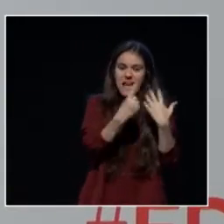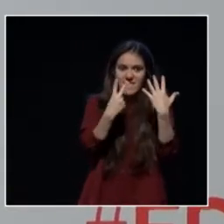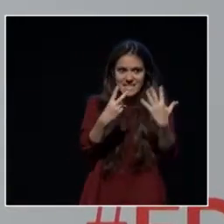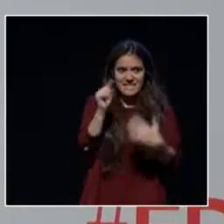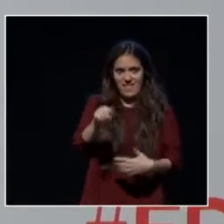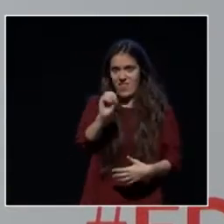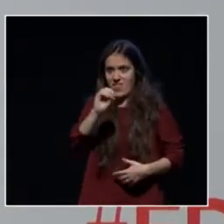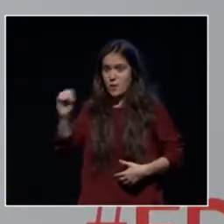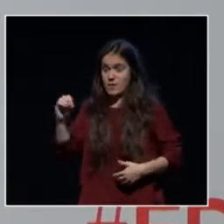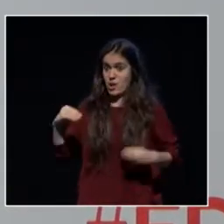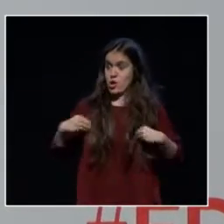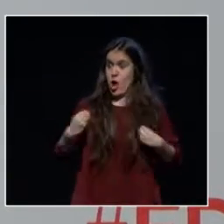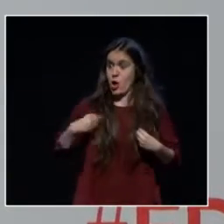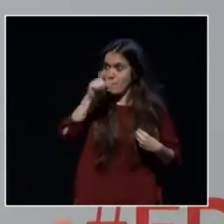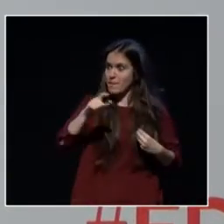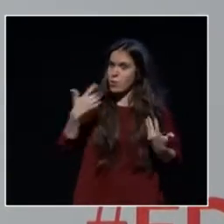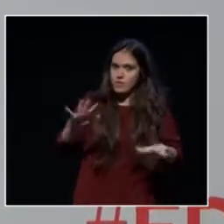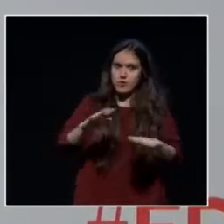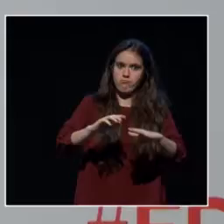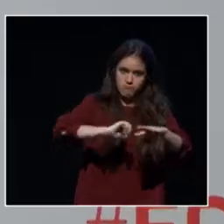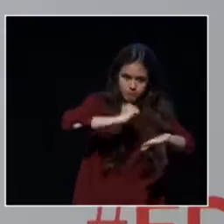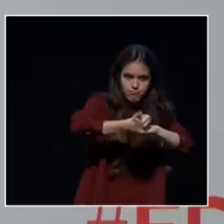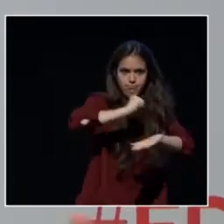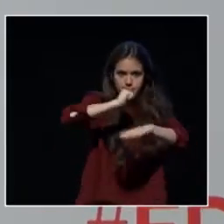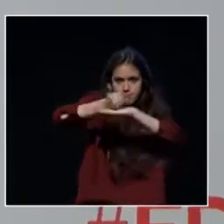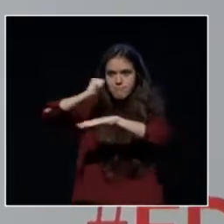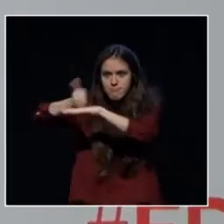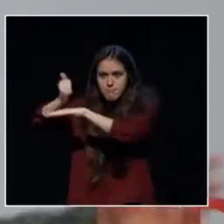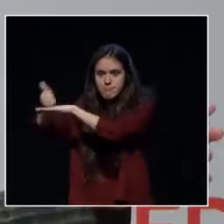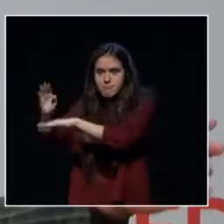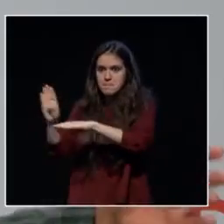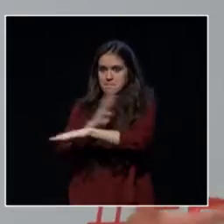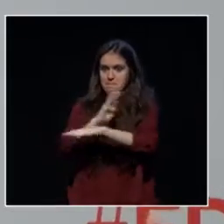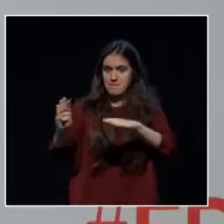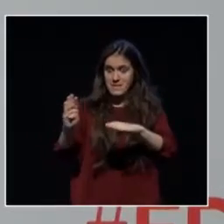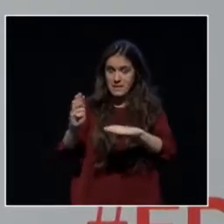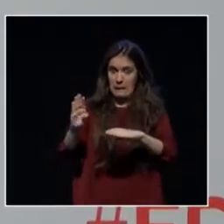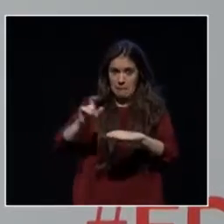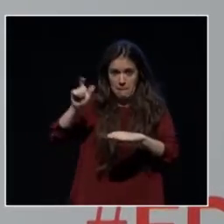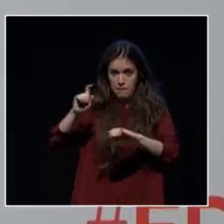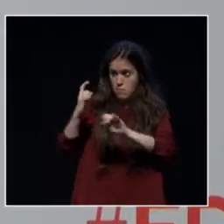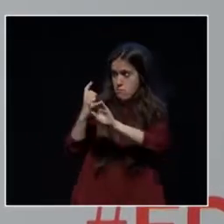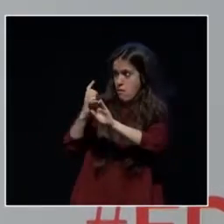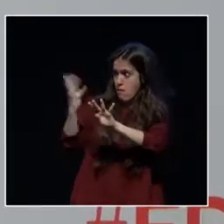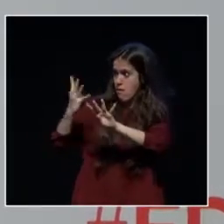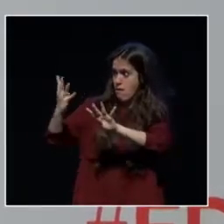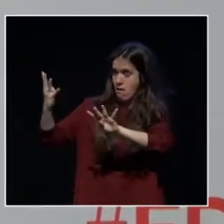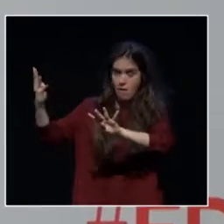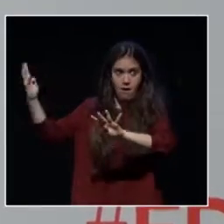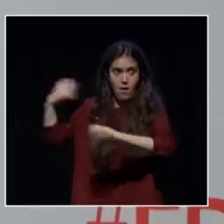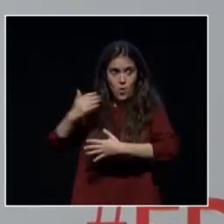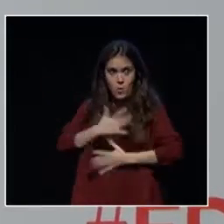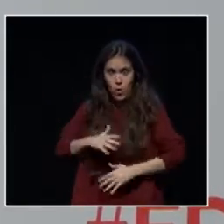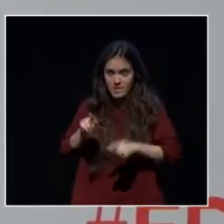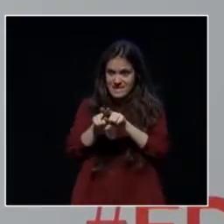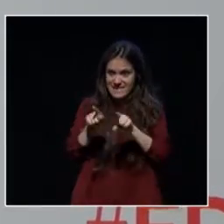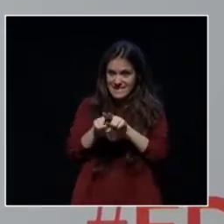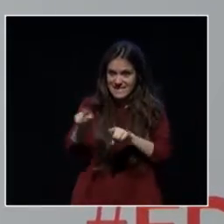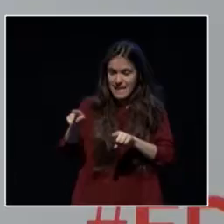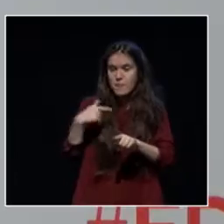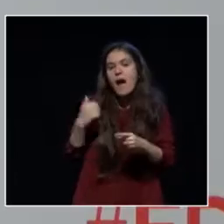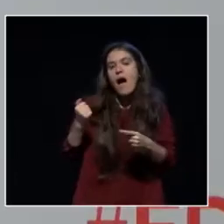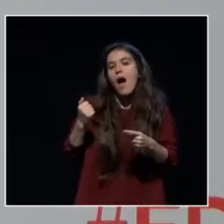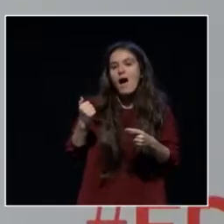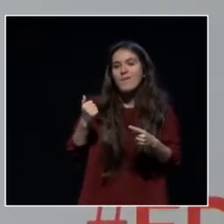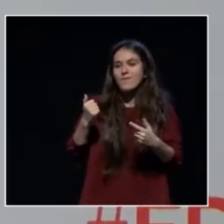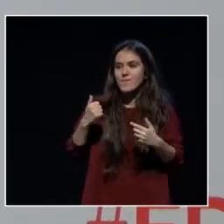people already in business, and the whole lineup waiting to get it done, processed, because we have the limited